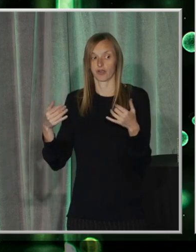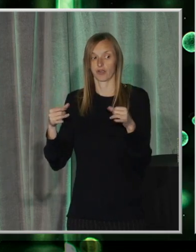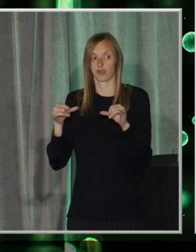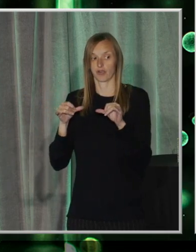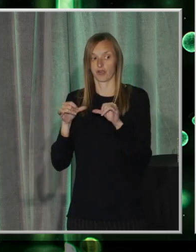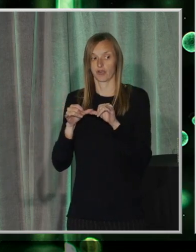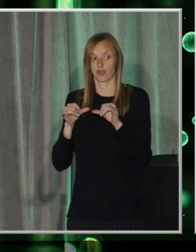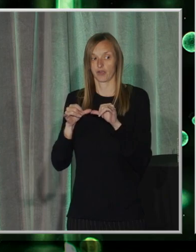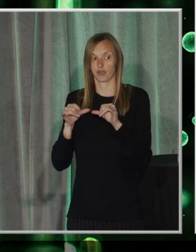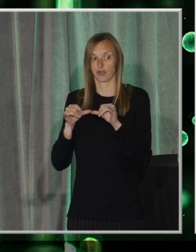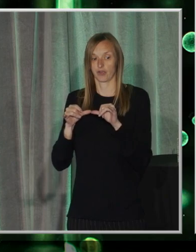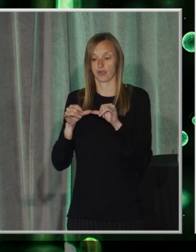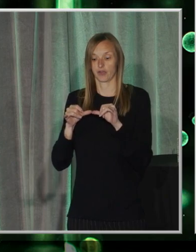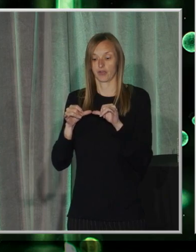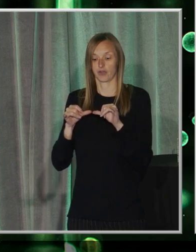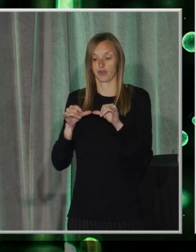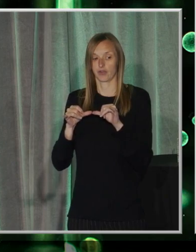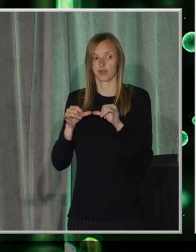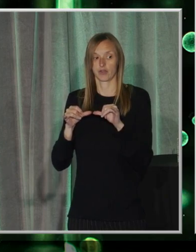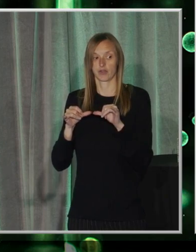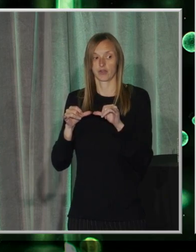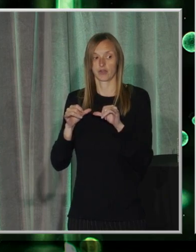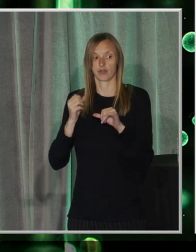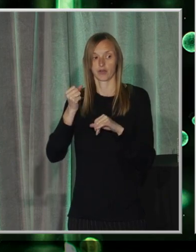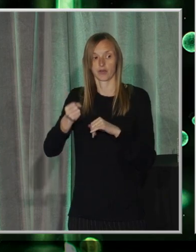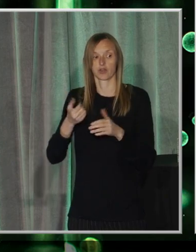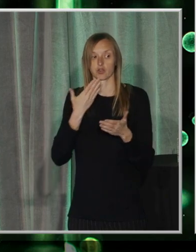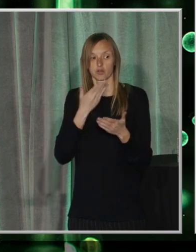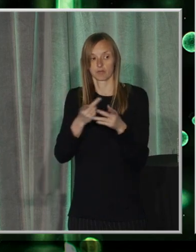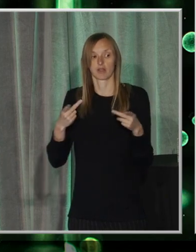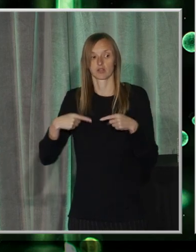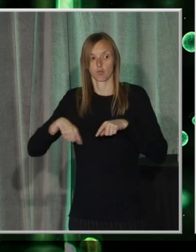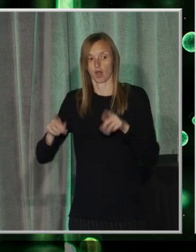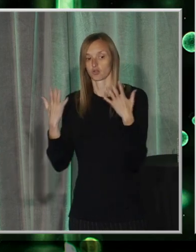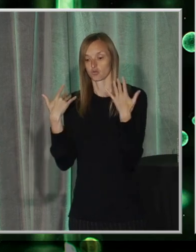that plays while it is cooling. Next, please.